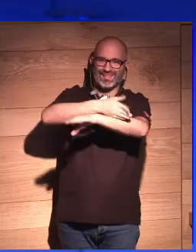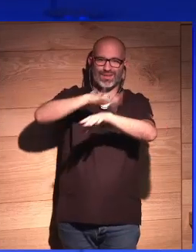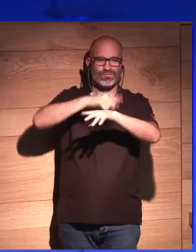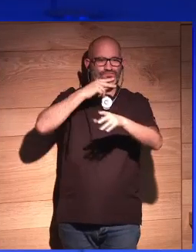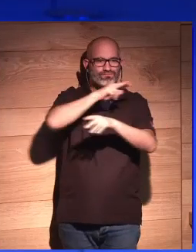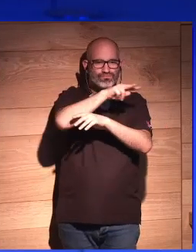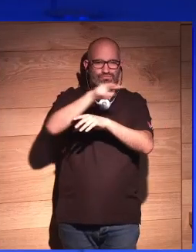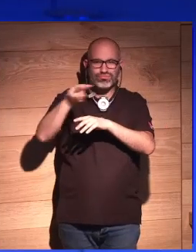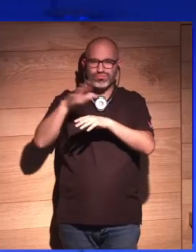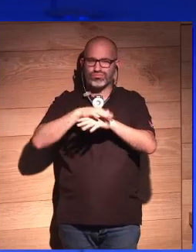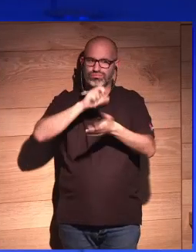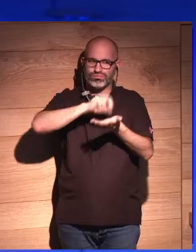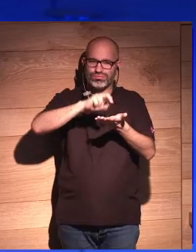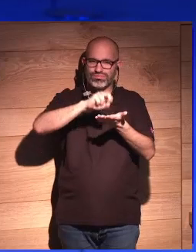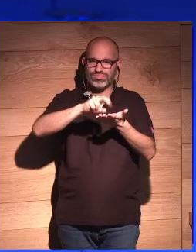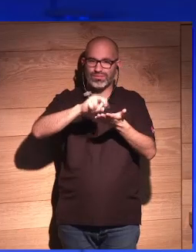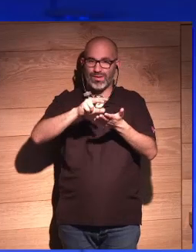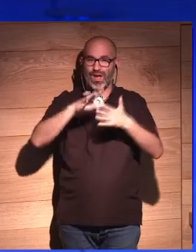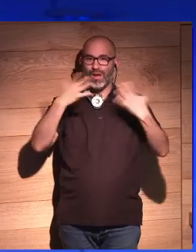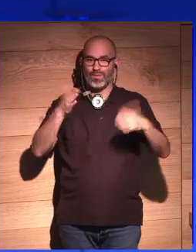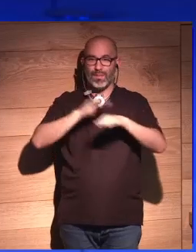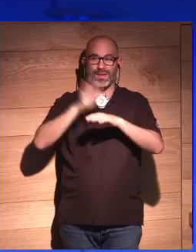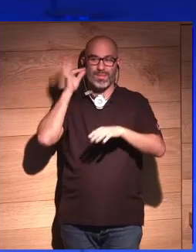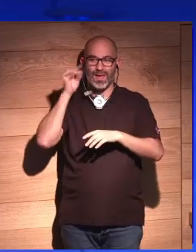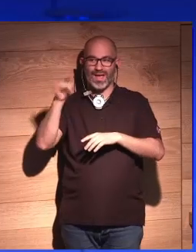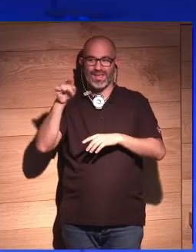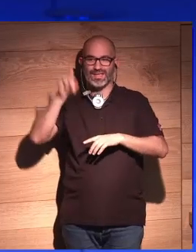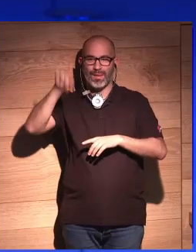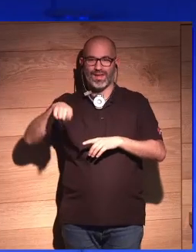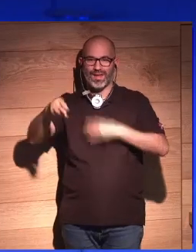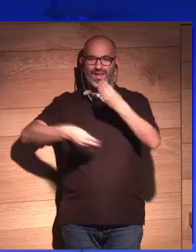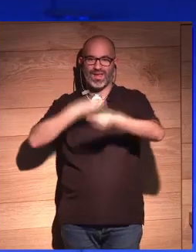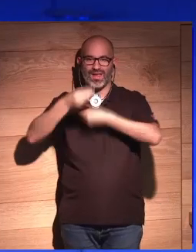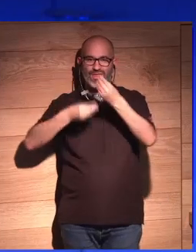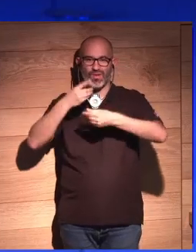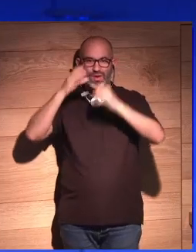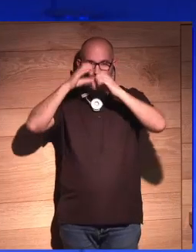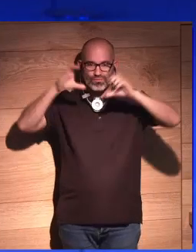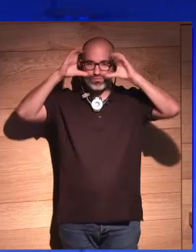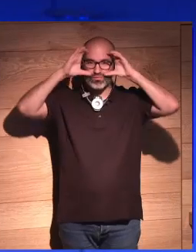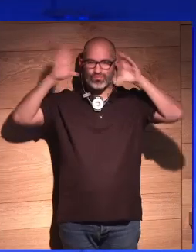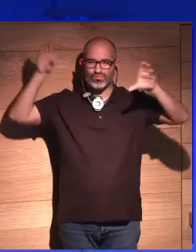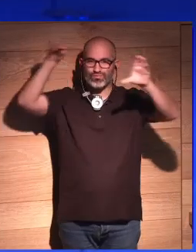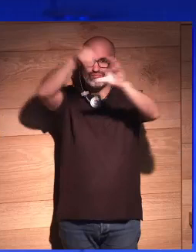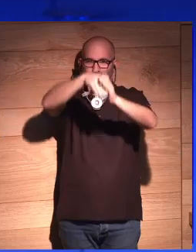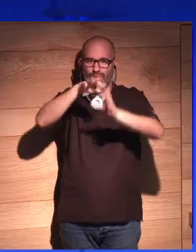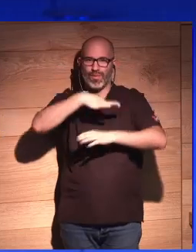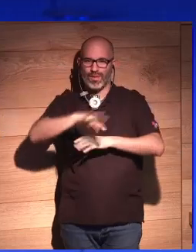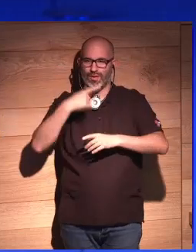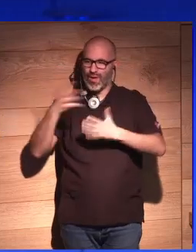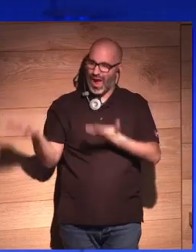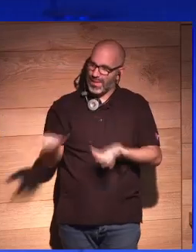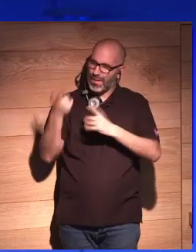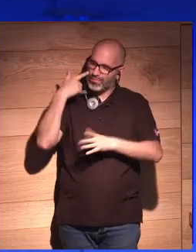festival, to lean into VR. I was like, I've got a new hobby for you, Rose. It's VR. Check it out. And so she leaned into it, and she created